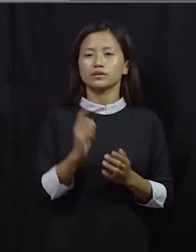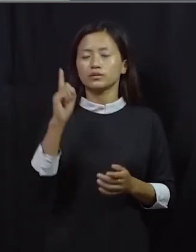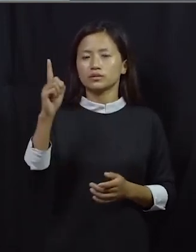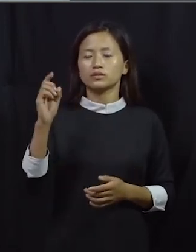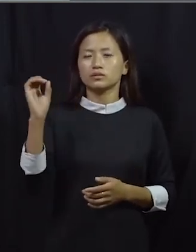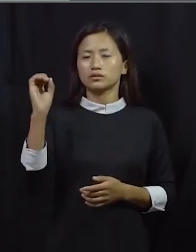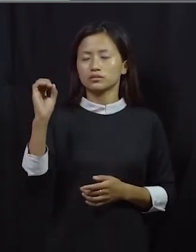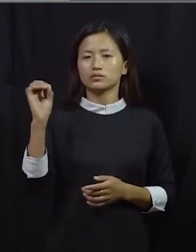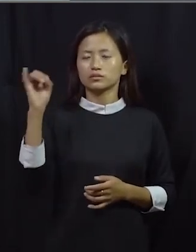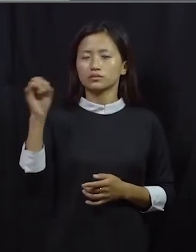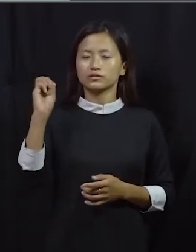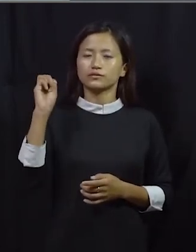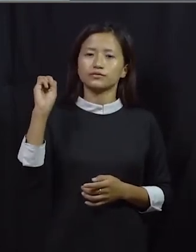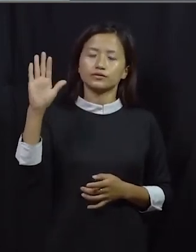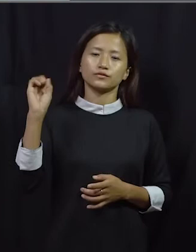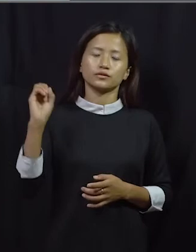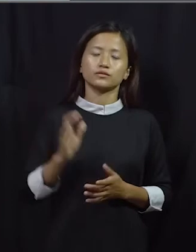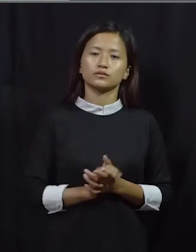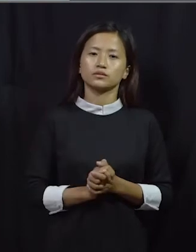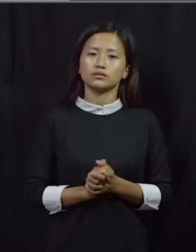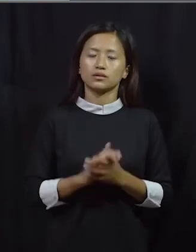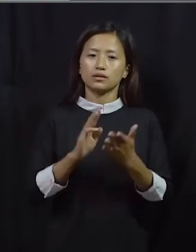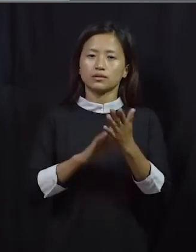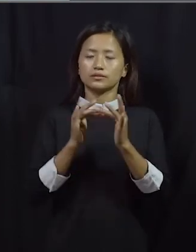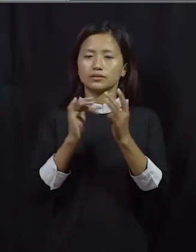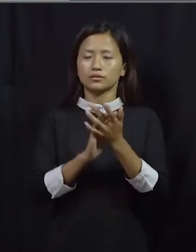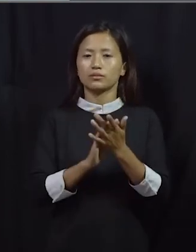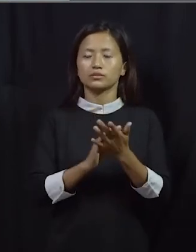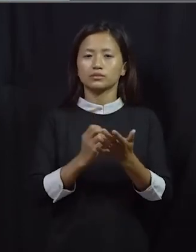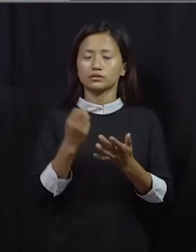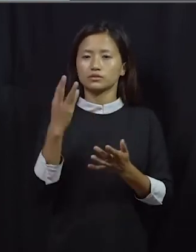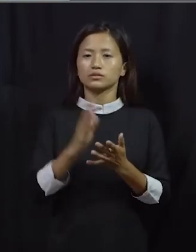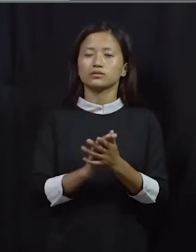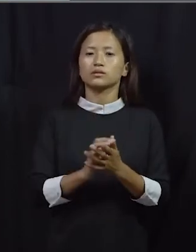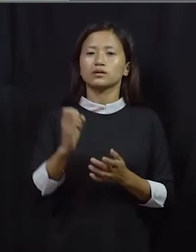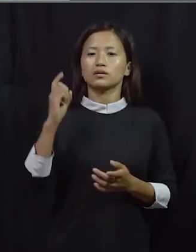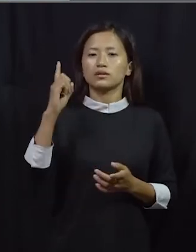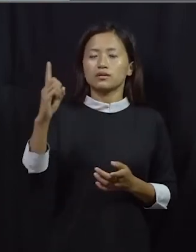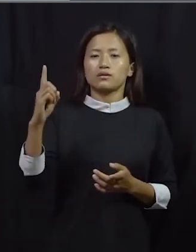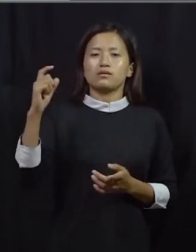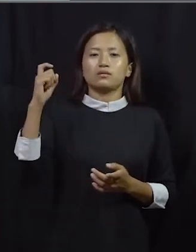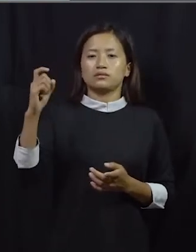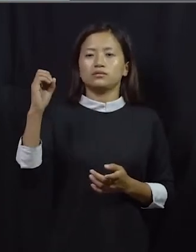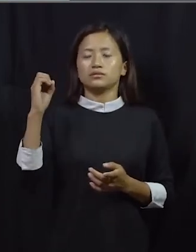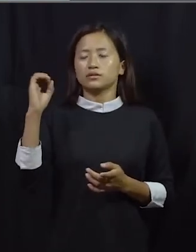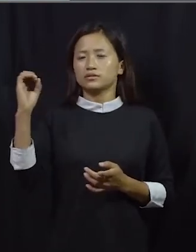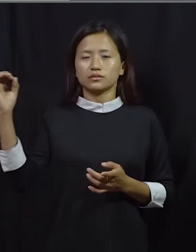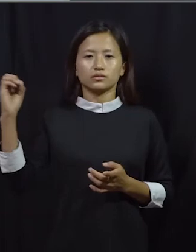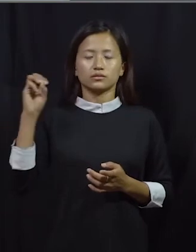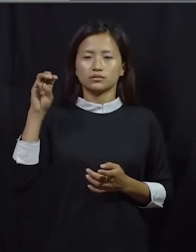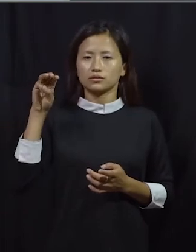1,650. Therefore, the net amount for interest on capital for X is 17,700 and also for